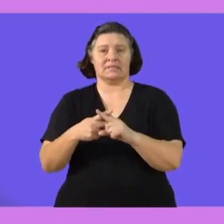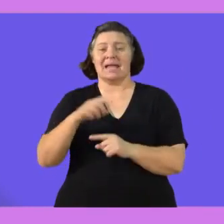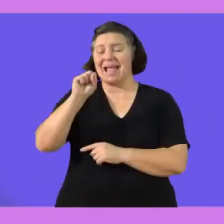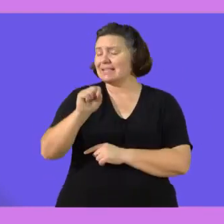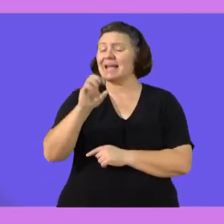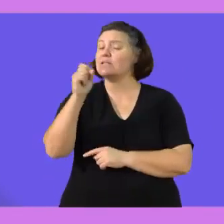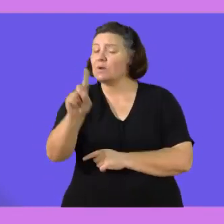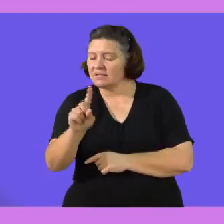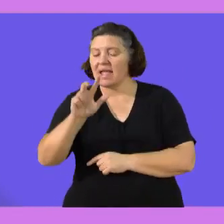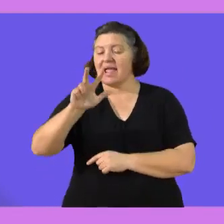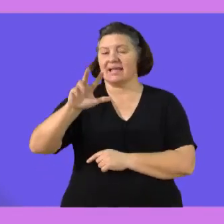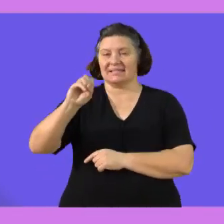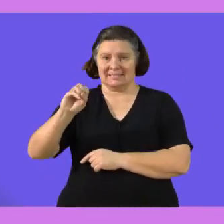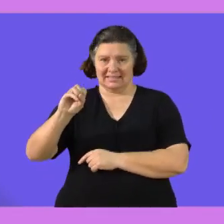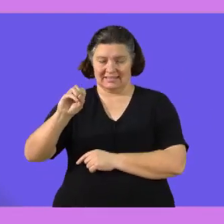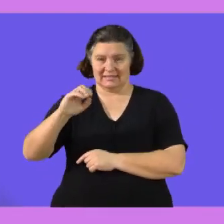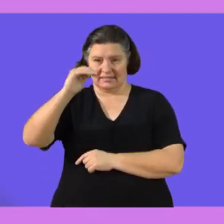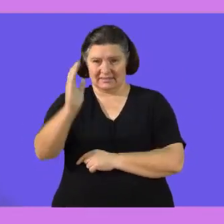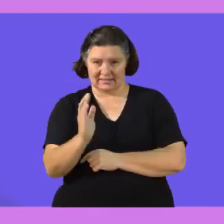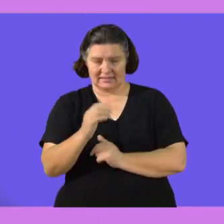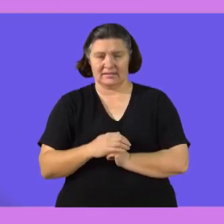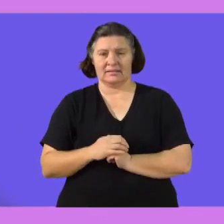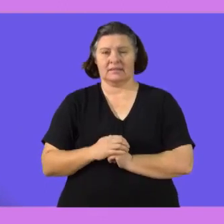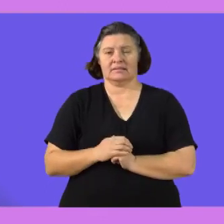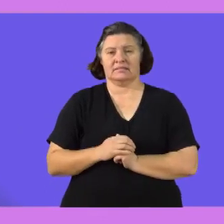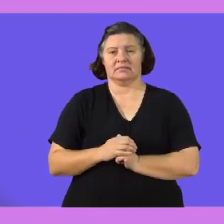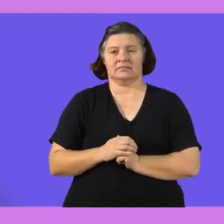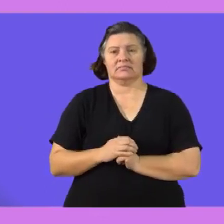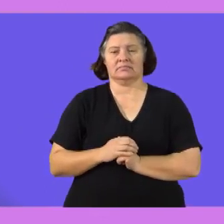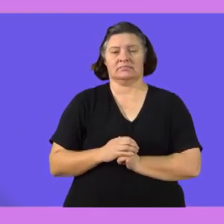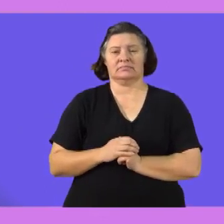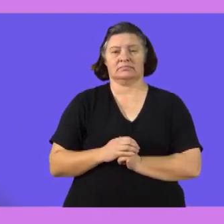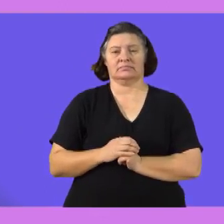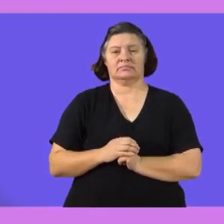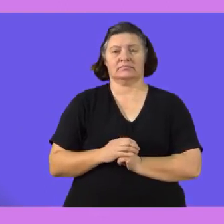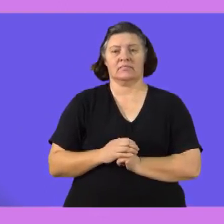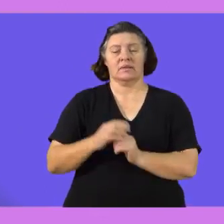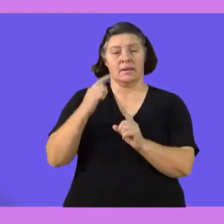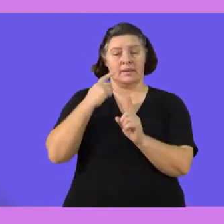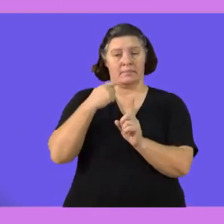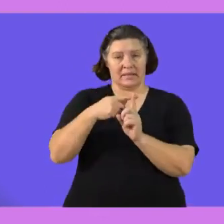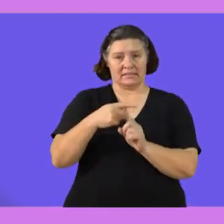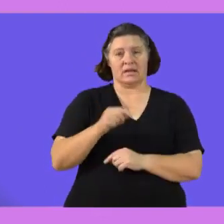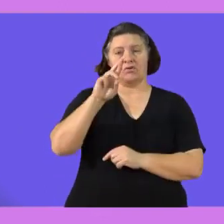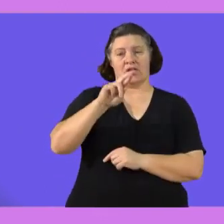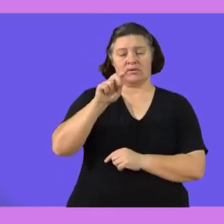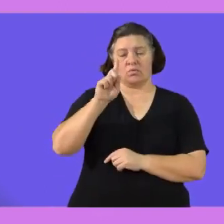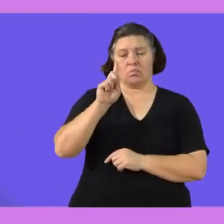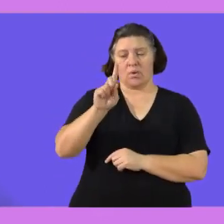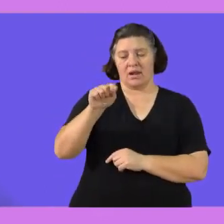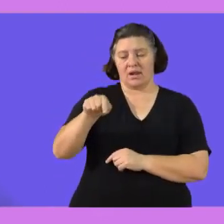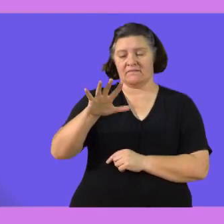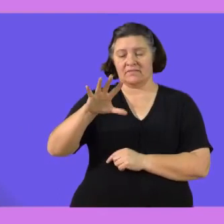S. What does S represent? It's your 80 amp. So I'm going to say multiply by 80 plus